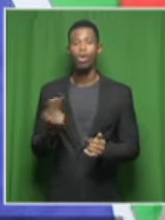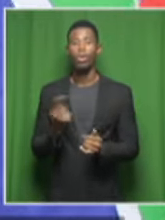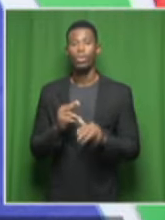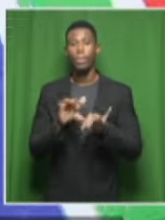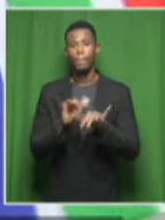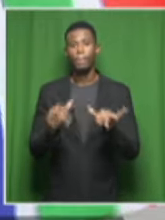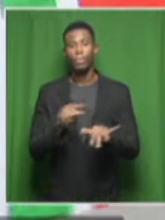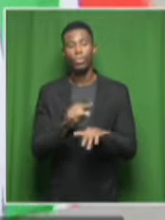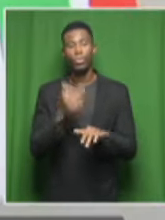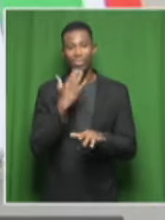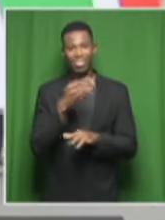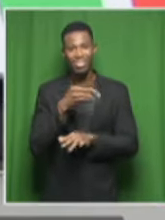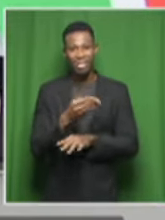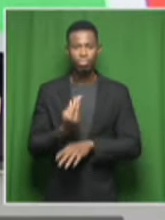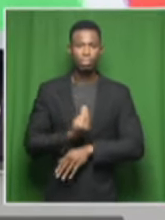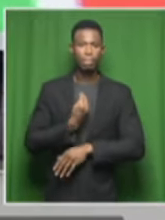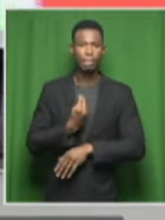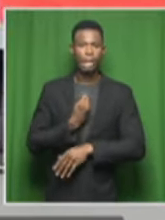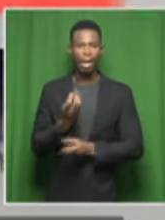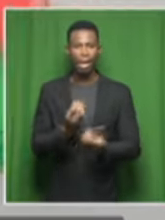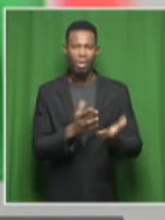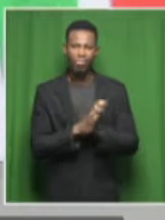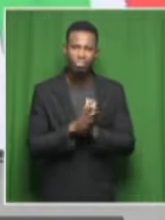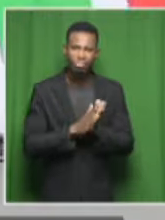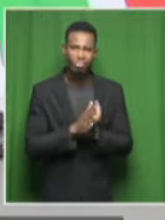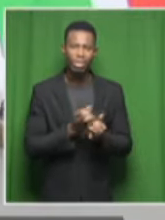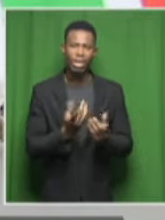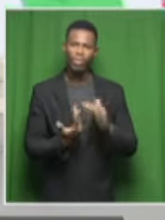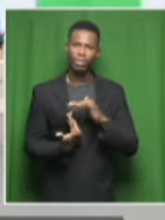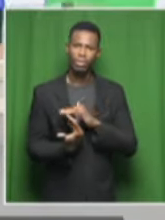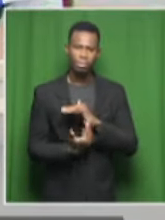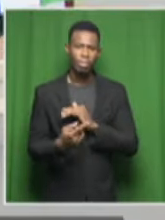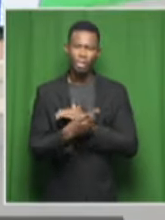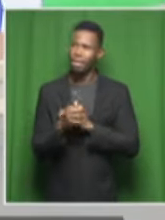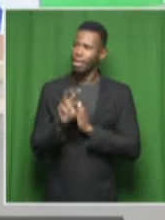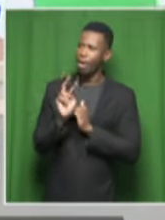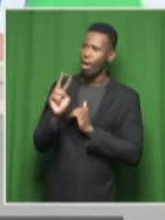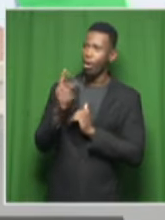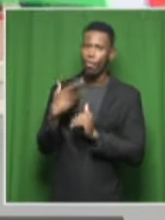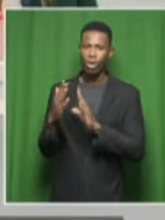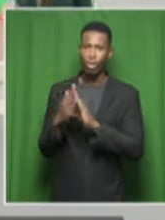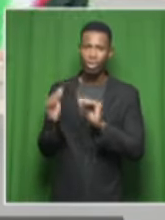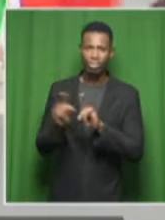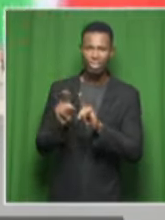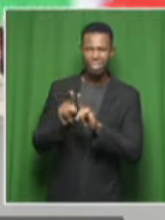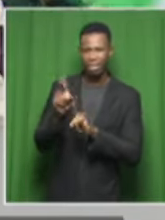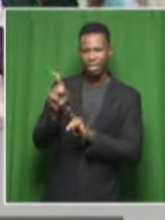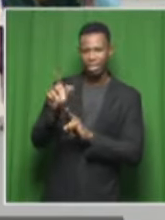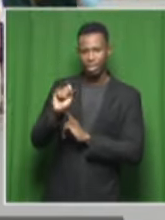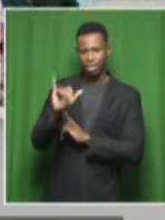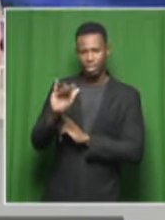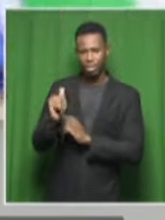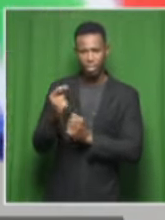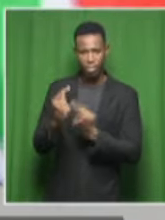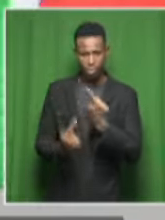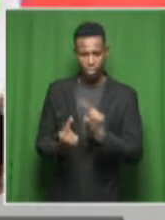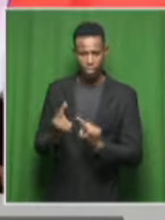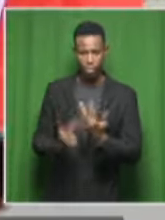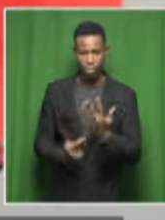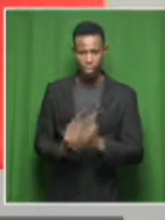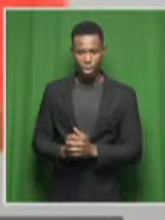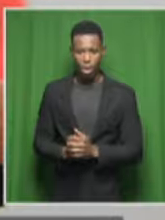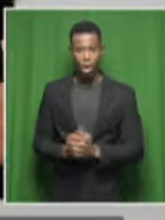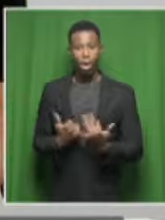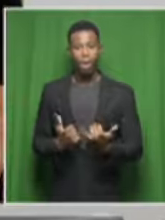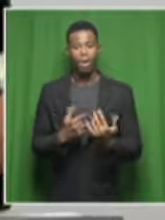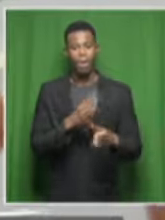the young Boks. They are one day aspiring to be Springbok players like Siya Kolisi and the likes. But let me just bring one person in before I head back to the studio. Mama, you